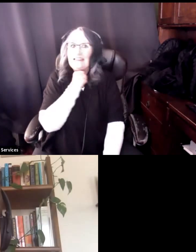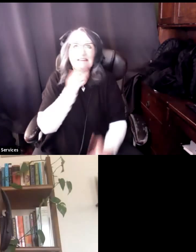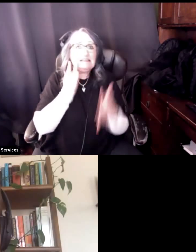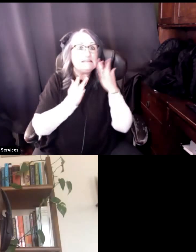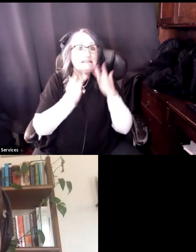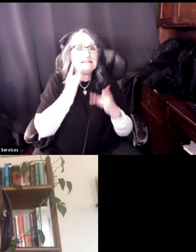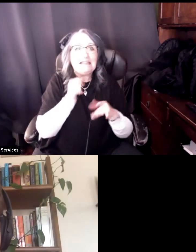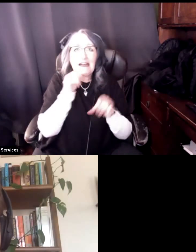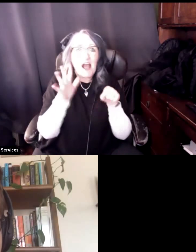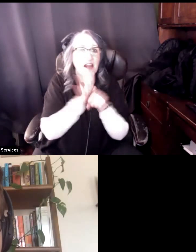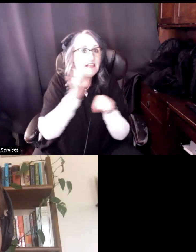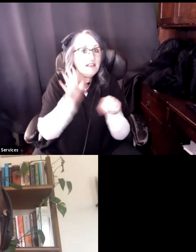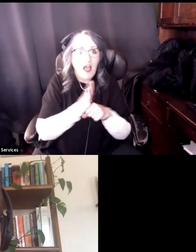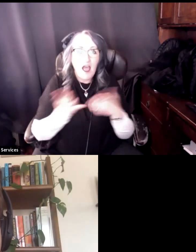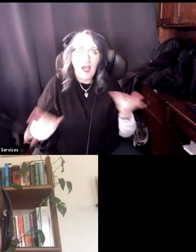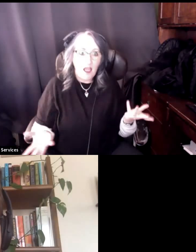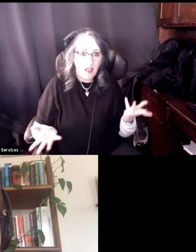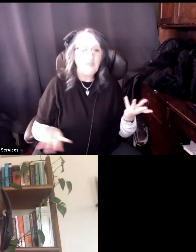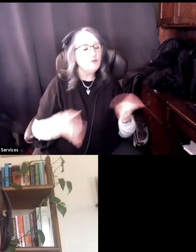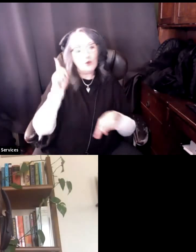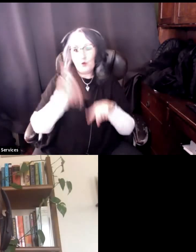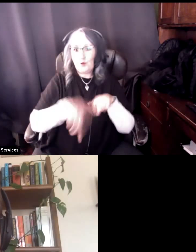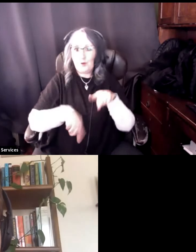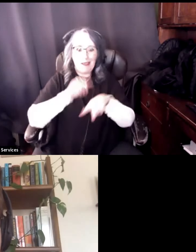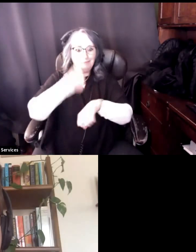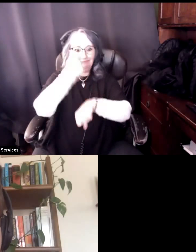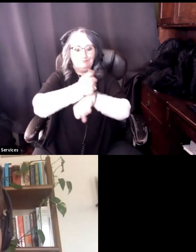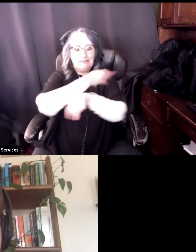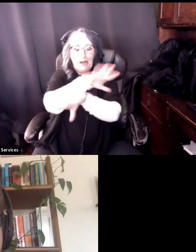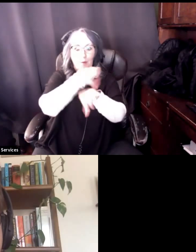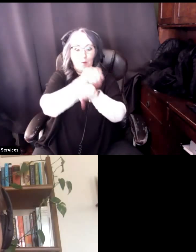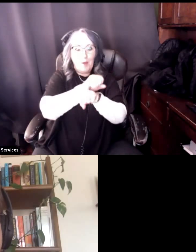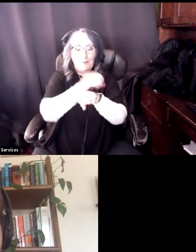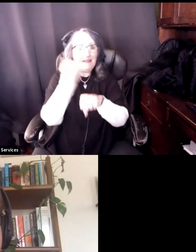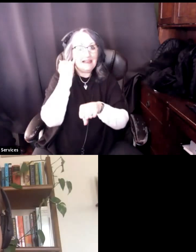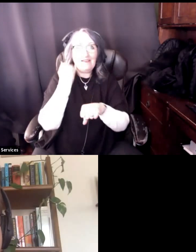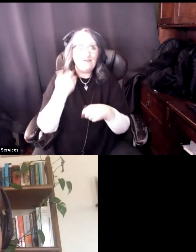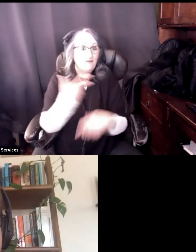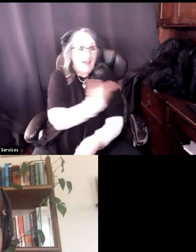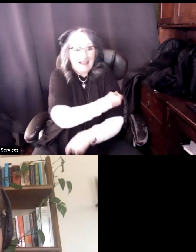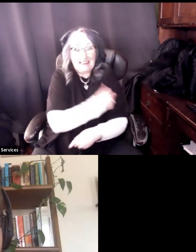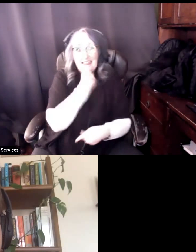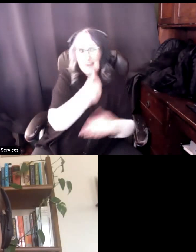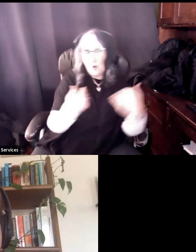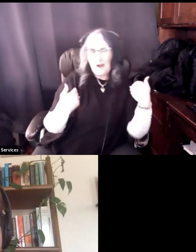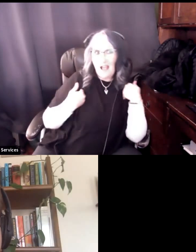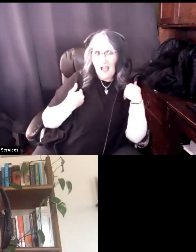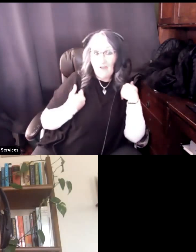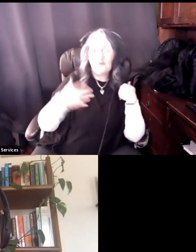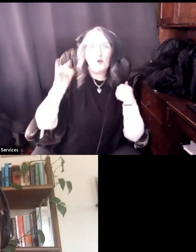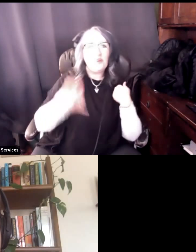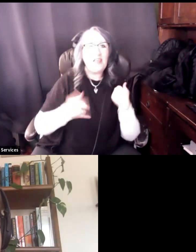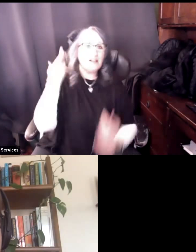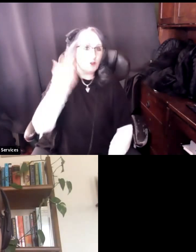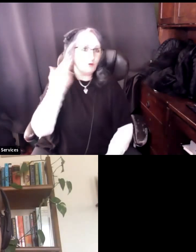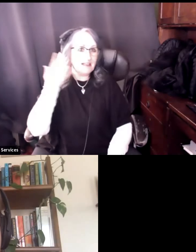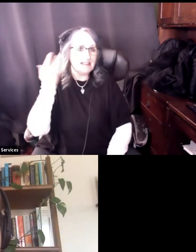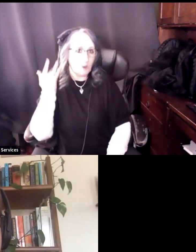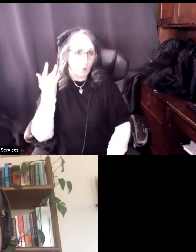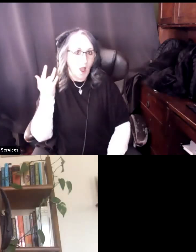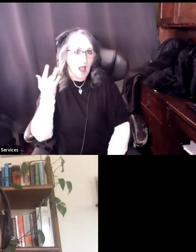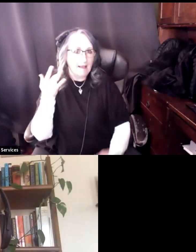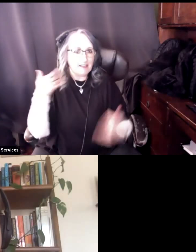booked if you don't have the doses available. So that is the reason for some of those challenges, and which is why we